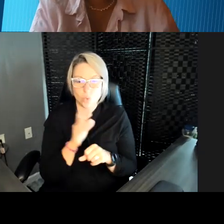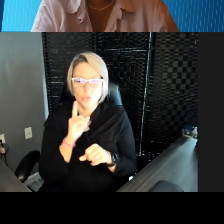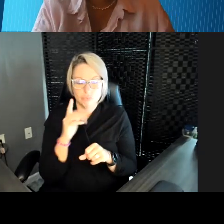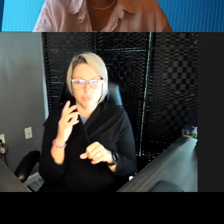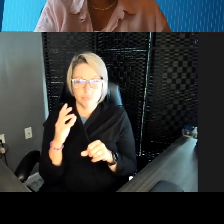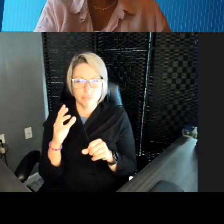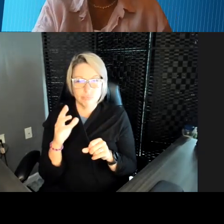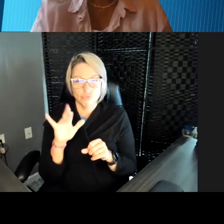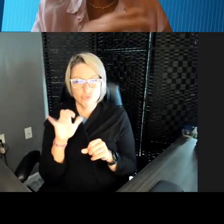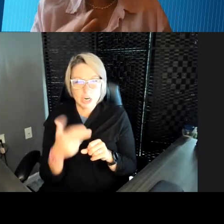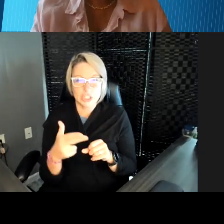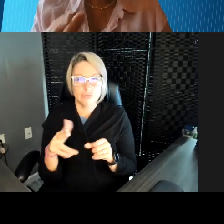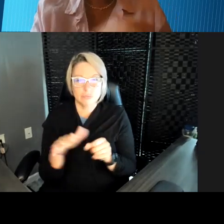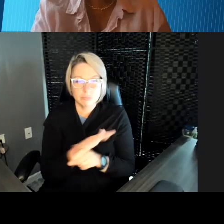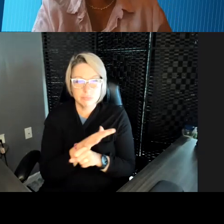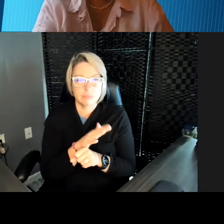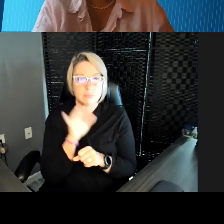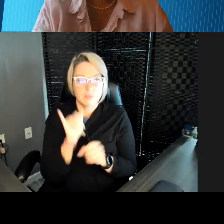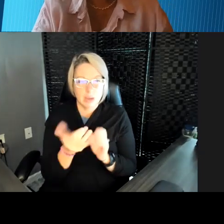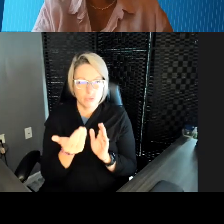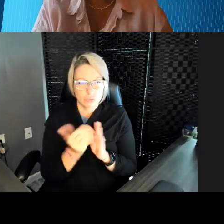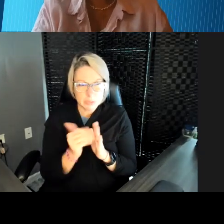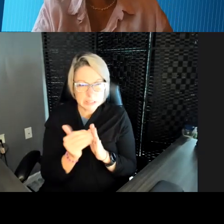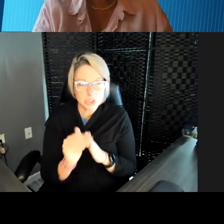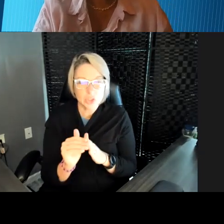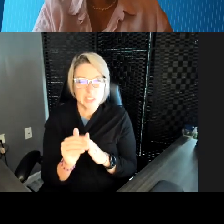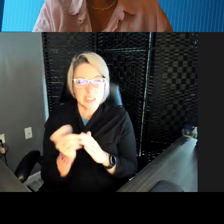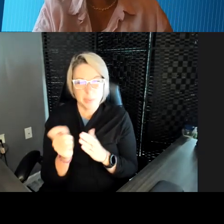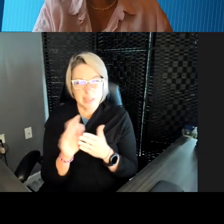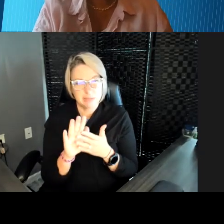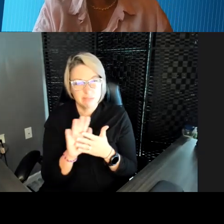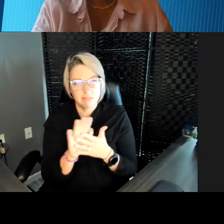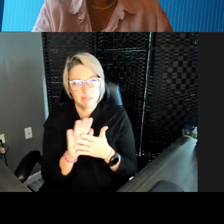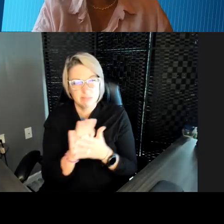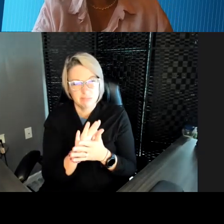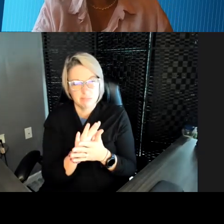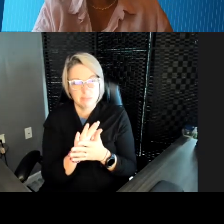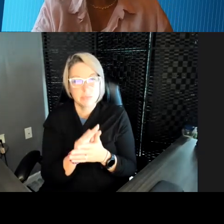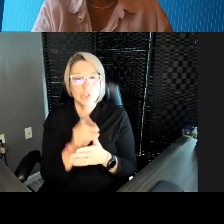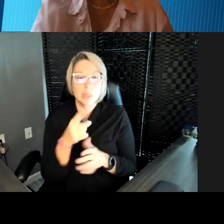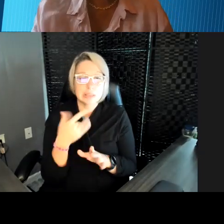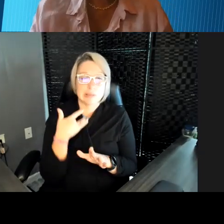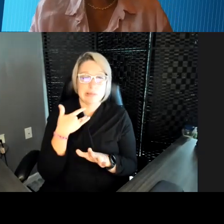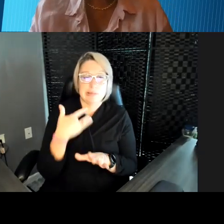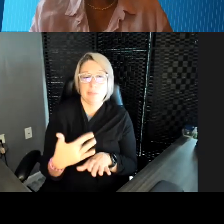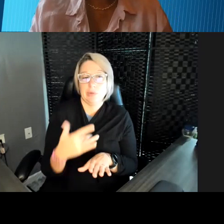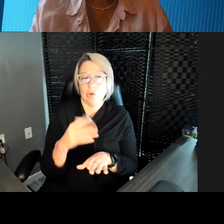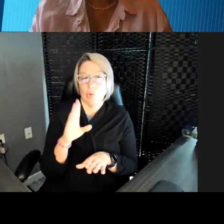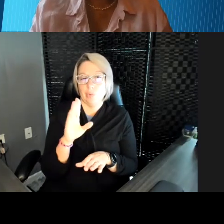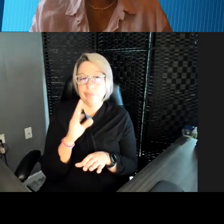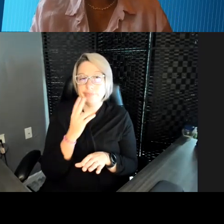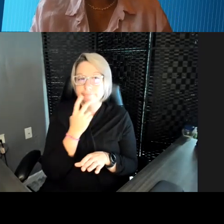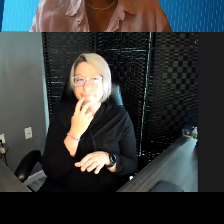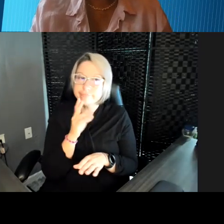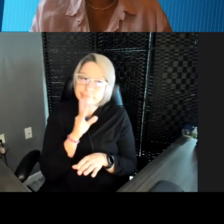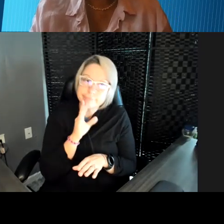of the repetition. So here is just kind of traditional babbling development. So you could start to